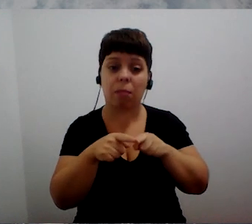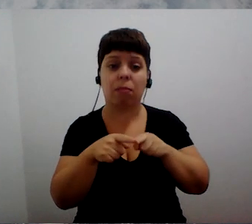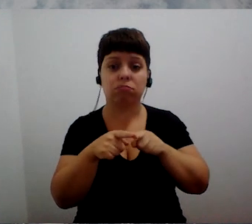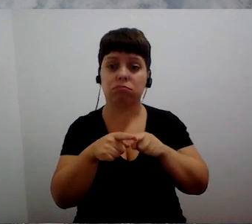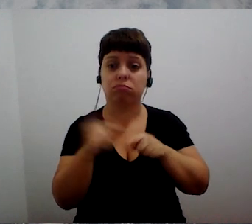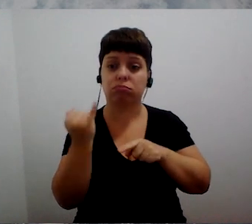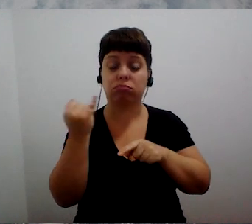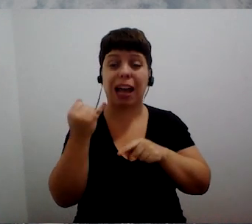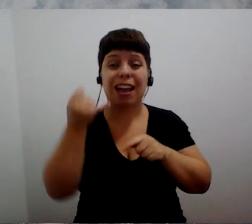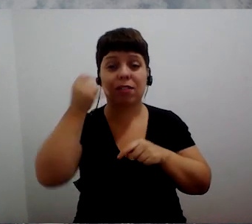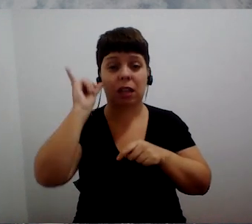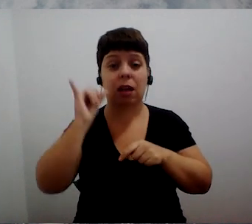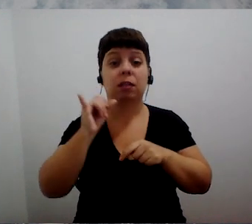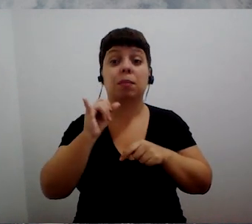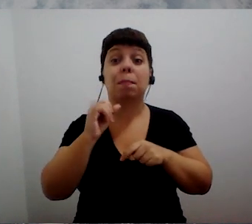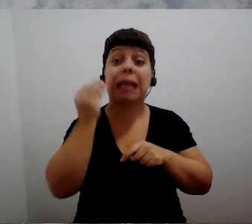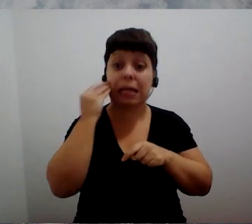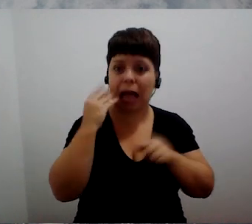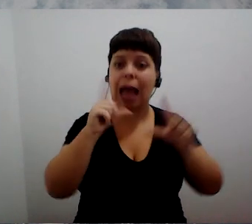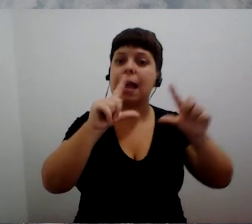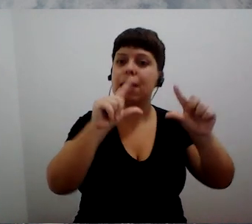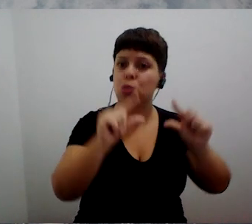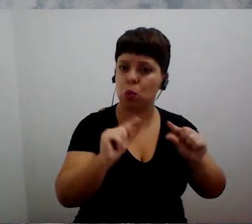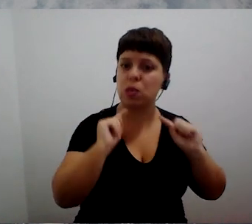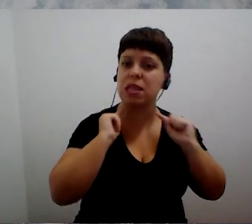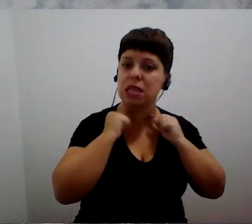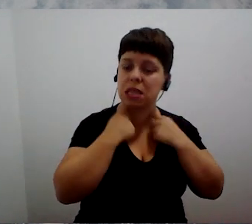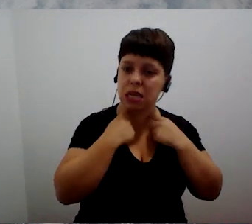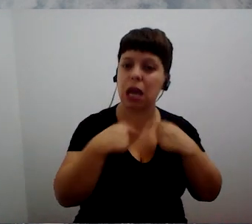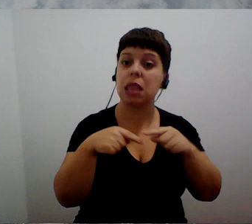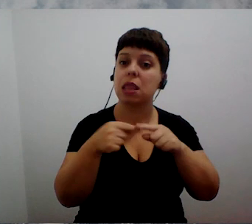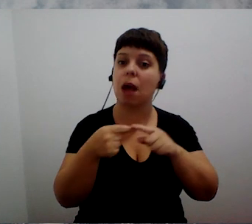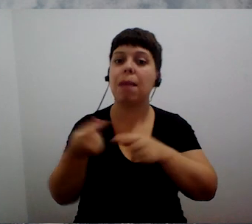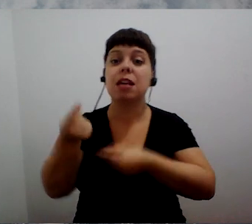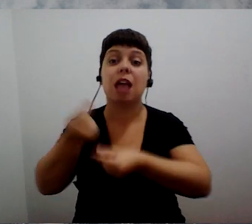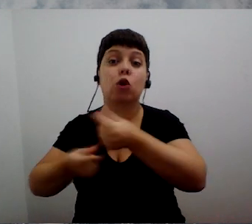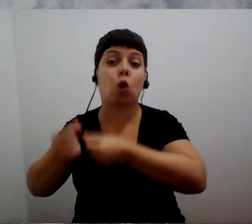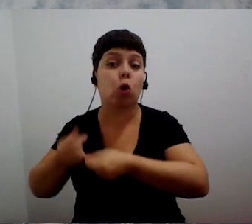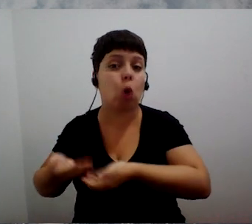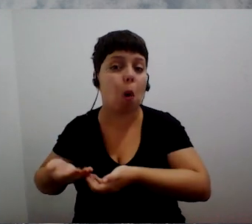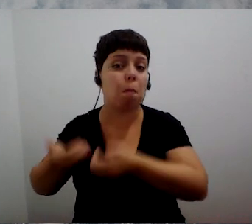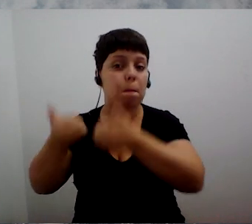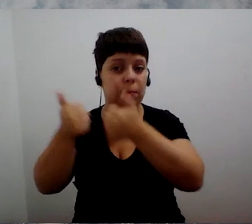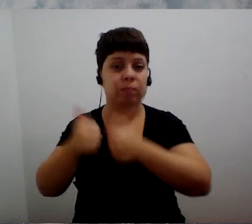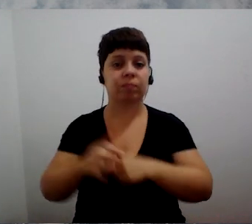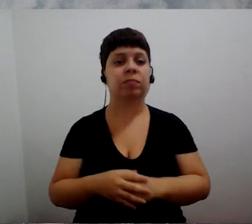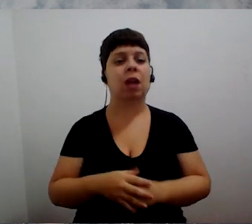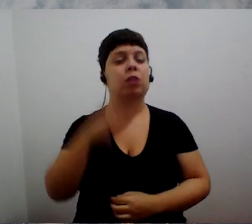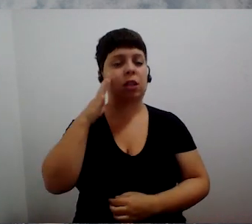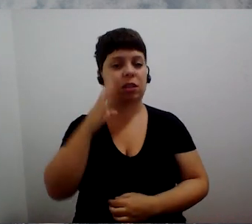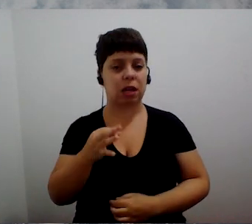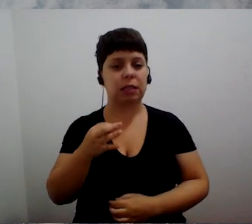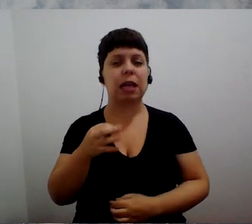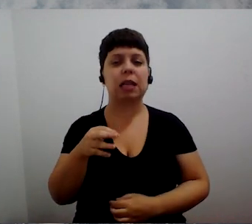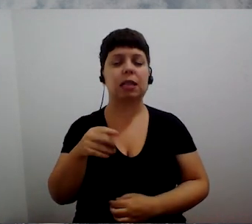support regulatory and market-based instruments to combat pollution and produce wealth. So I'm sure Helen